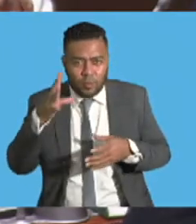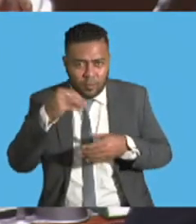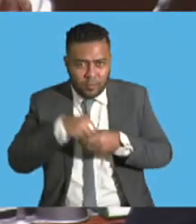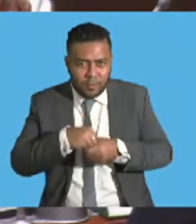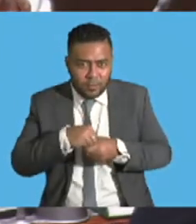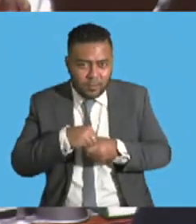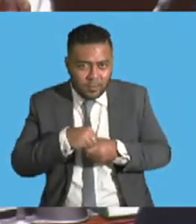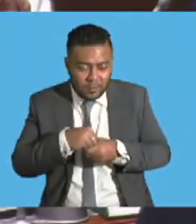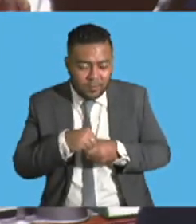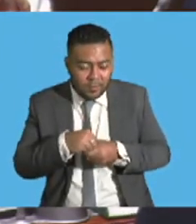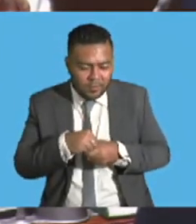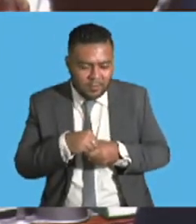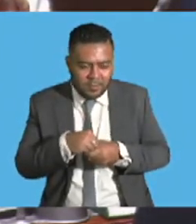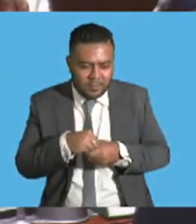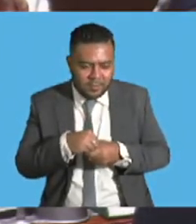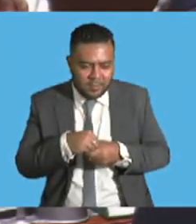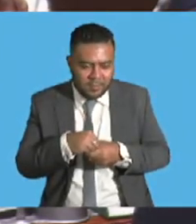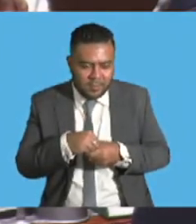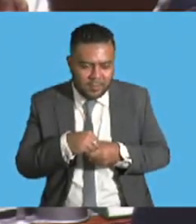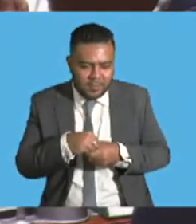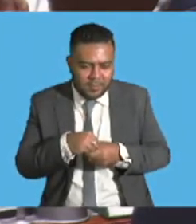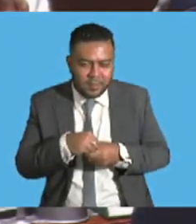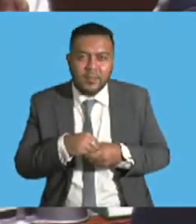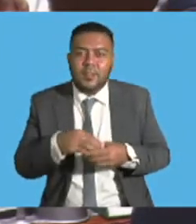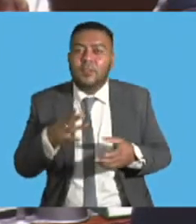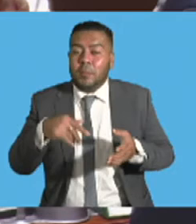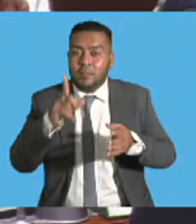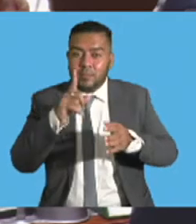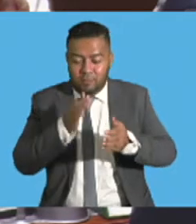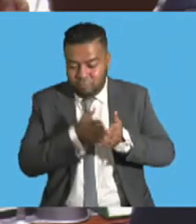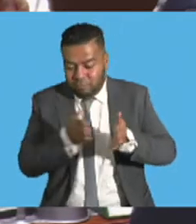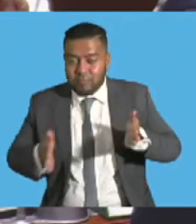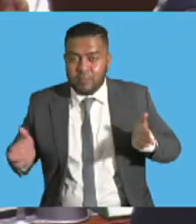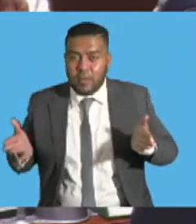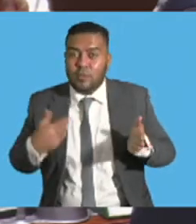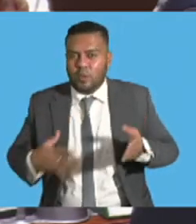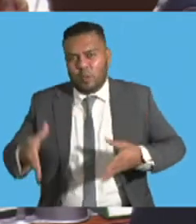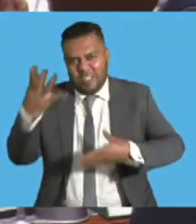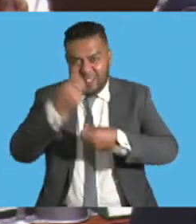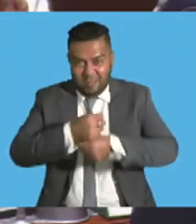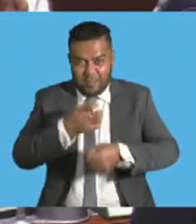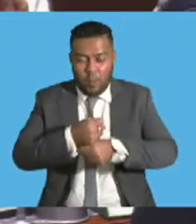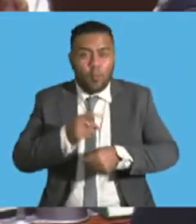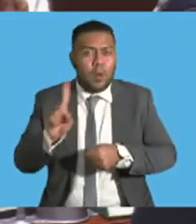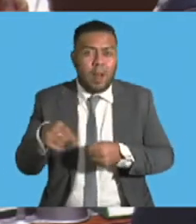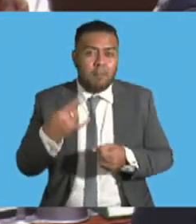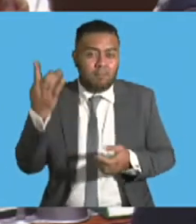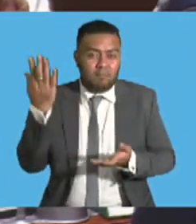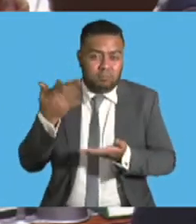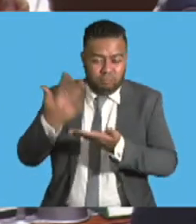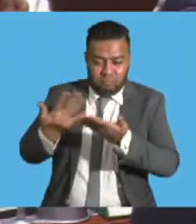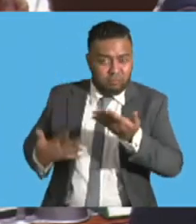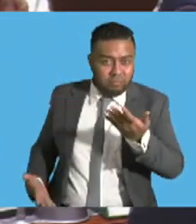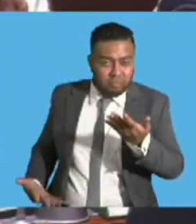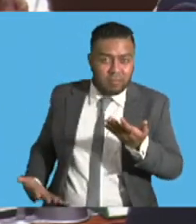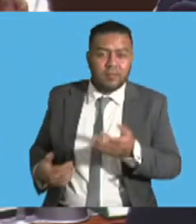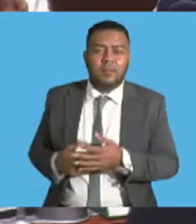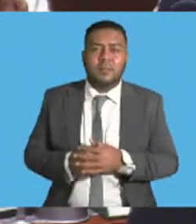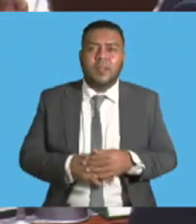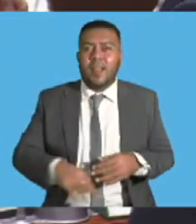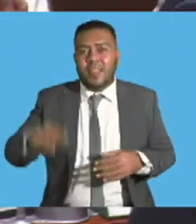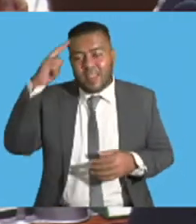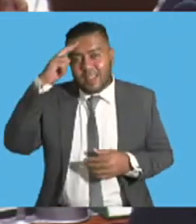confers on it from time to time. So, to wrap it up, Mr. Speaker, the